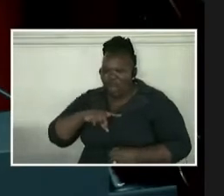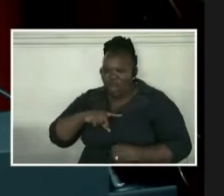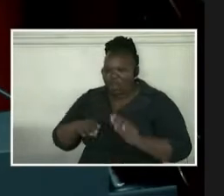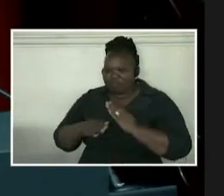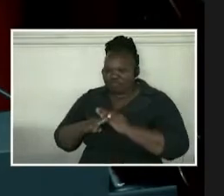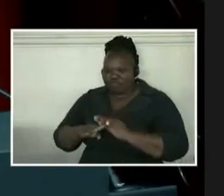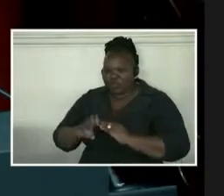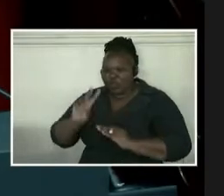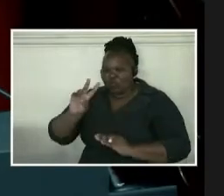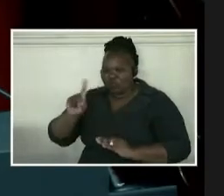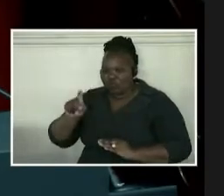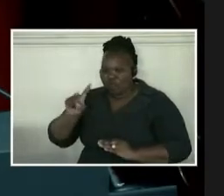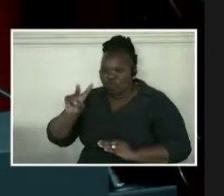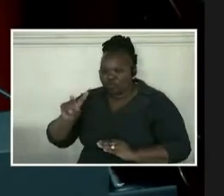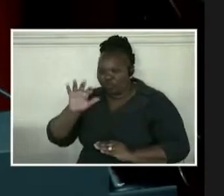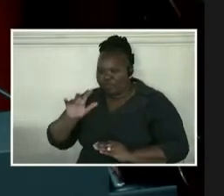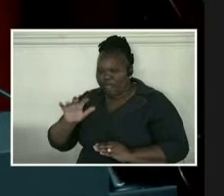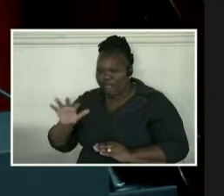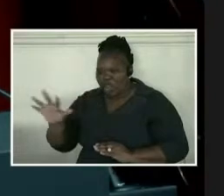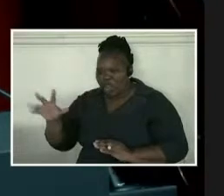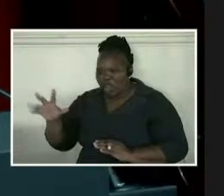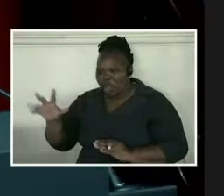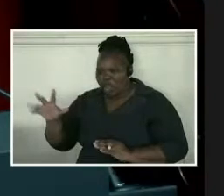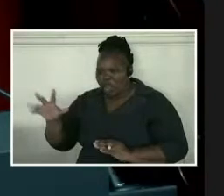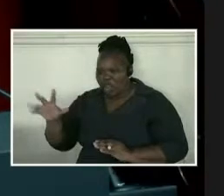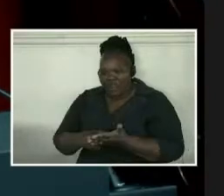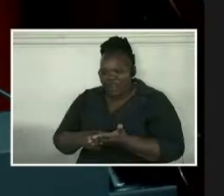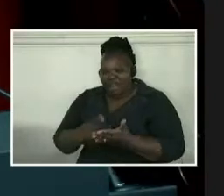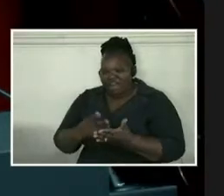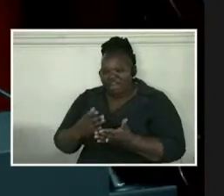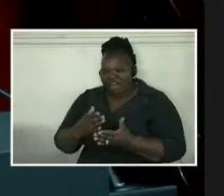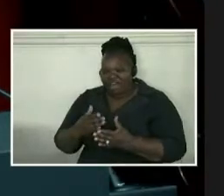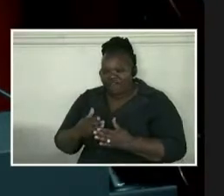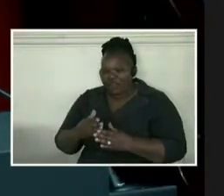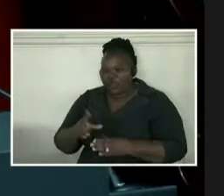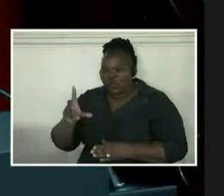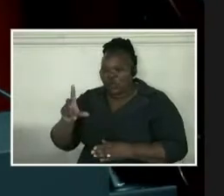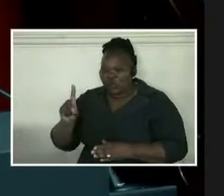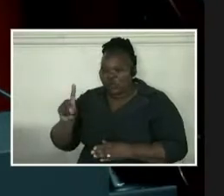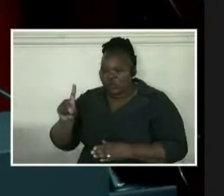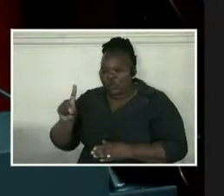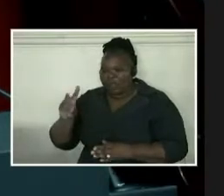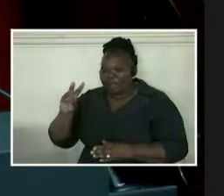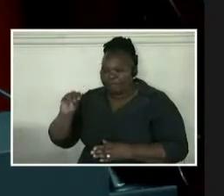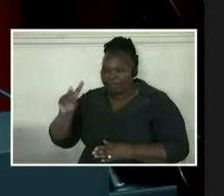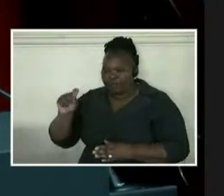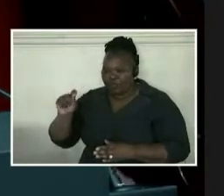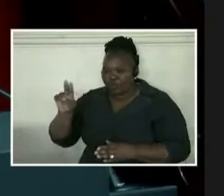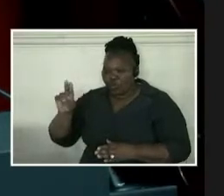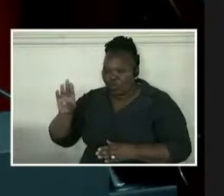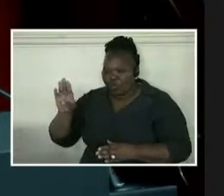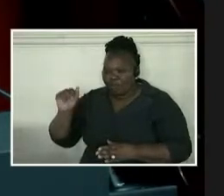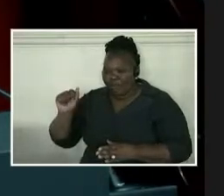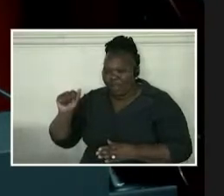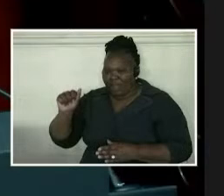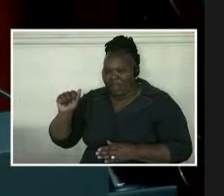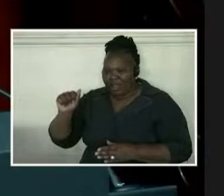valued at 2.2 million brands for the unopened duduco library at the mathuba tuba municipality